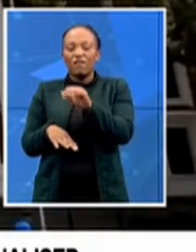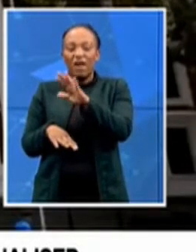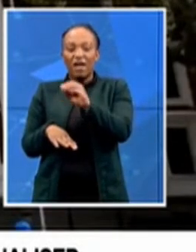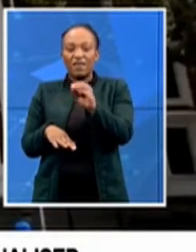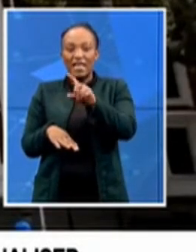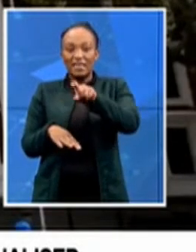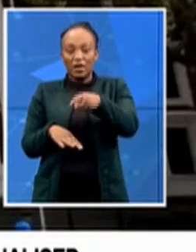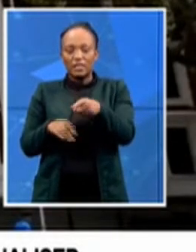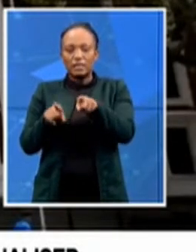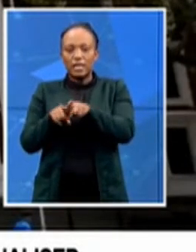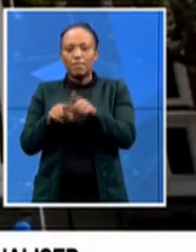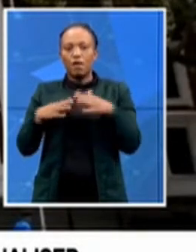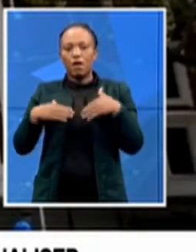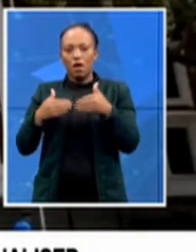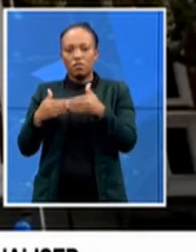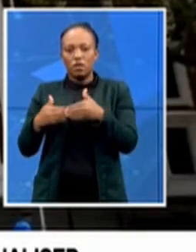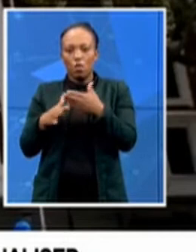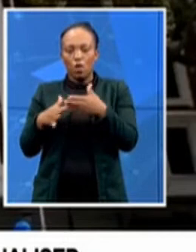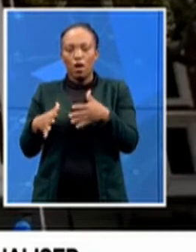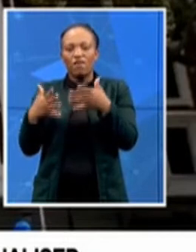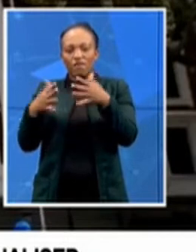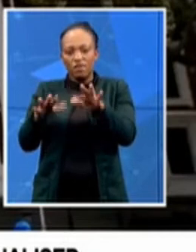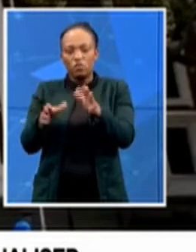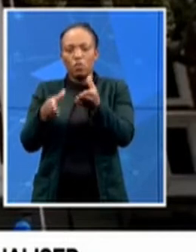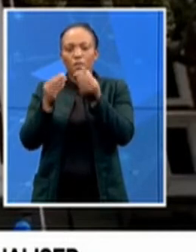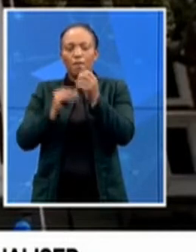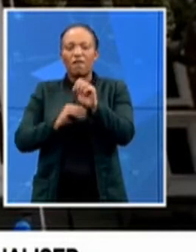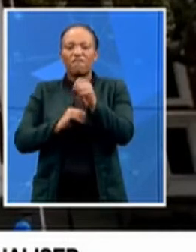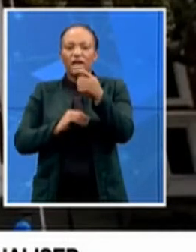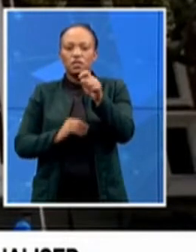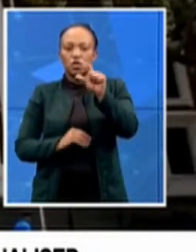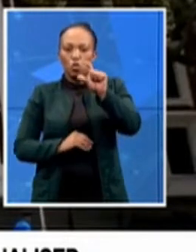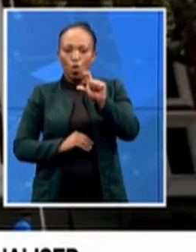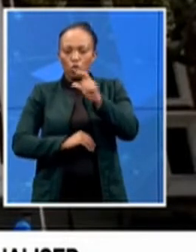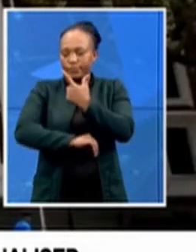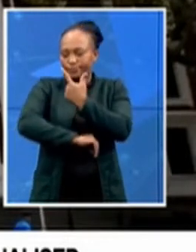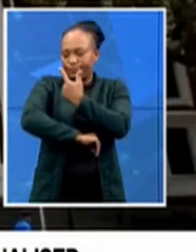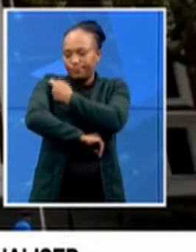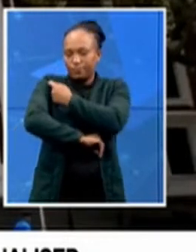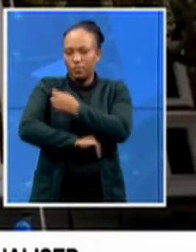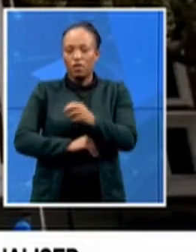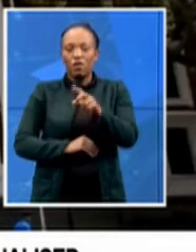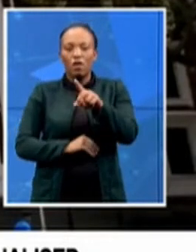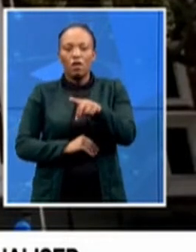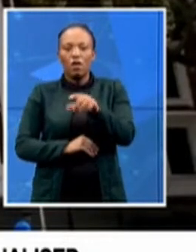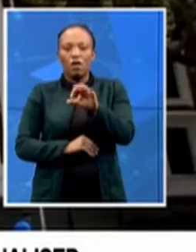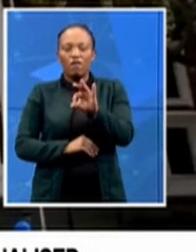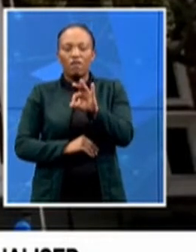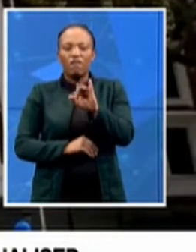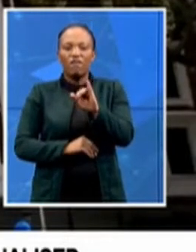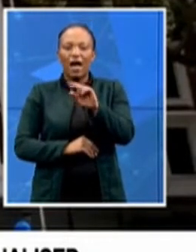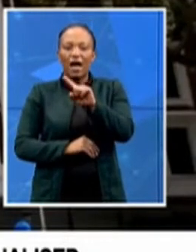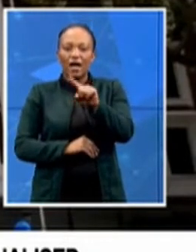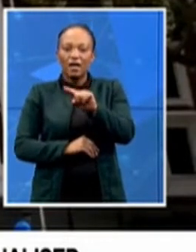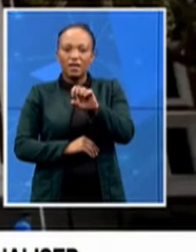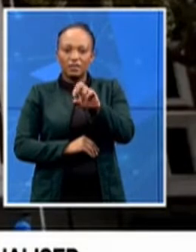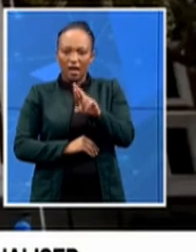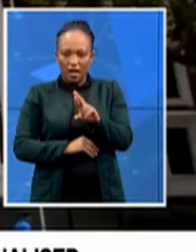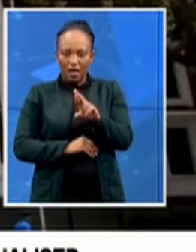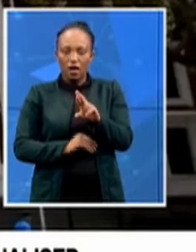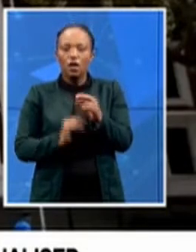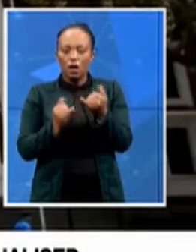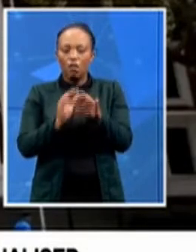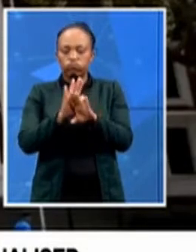dose of the Pfizer vaccine. So a lot of progress have been made. Now, we're also thankful to the